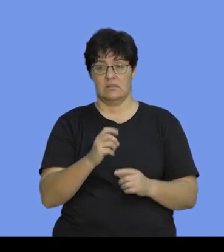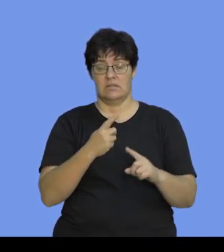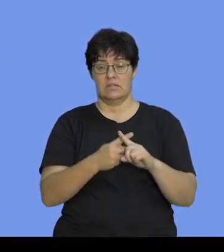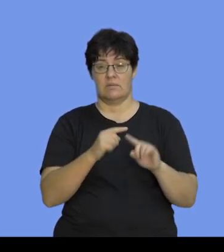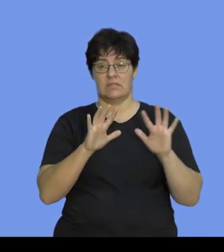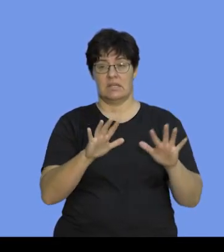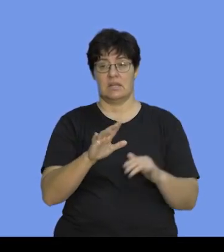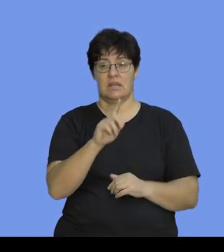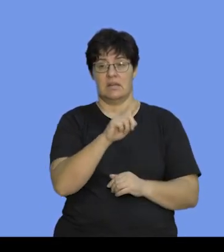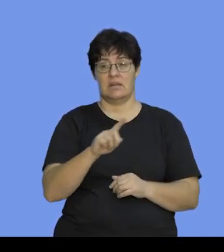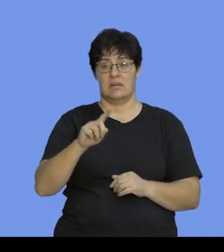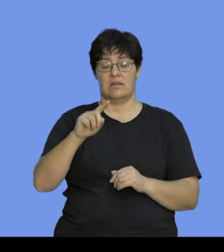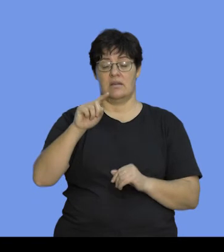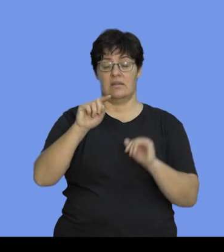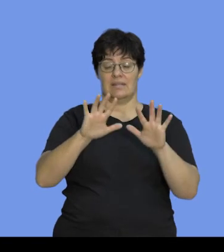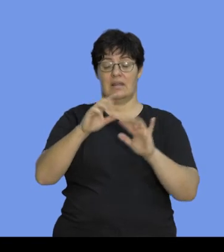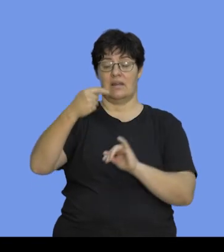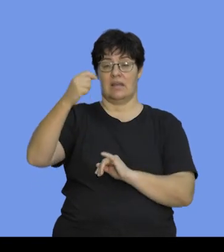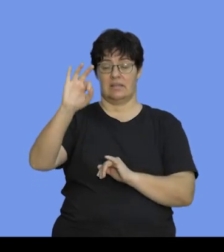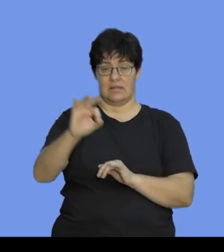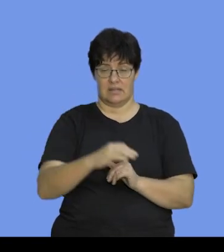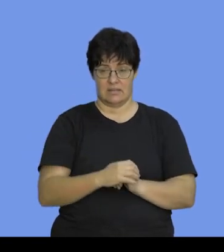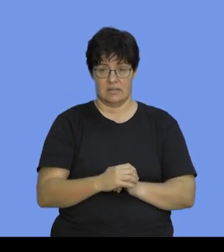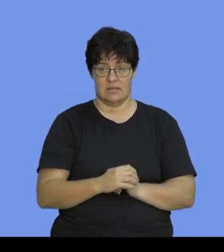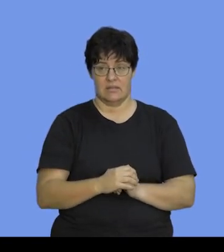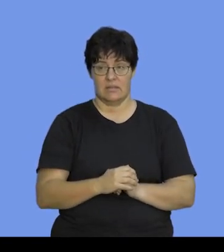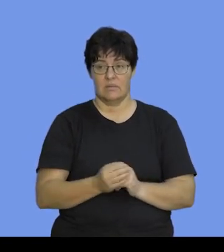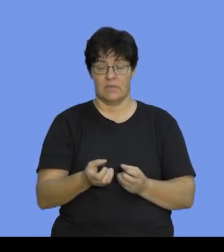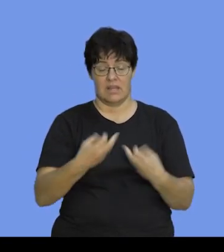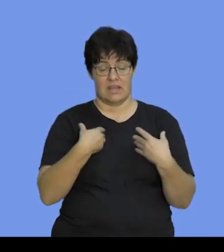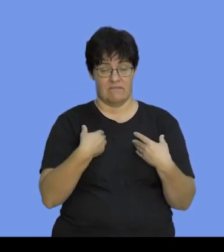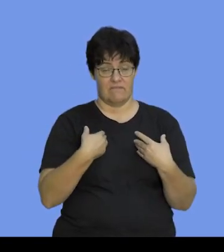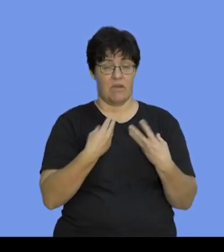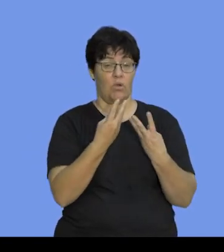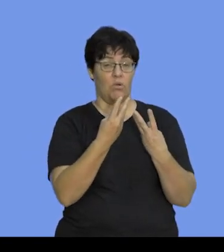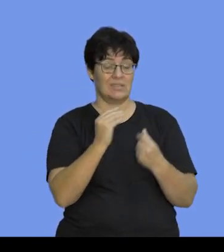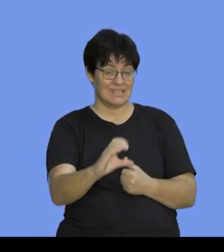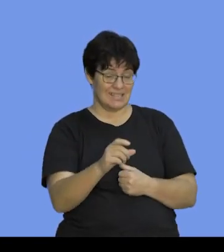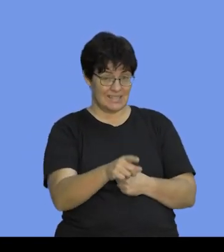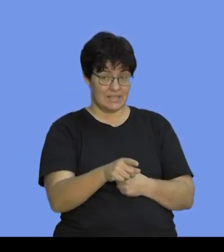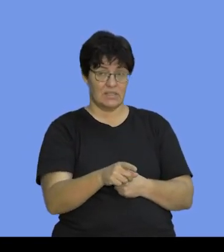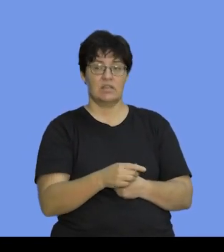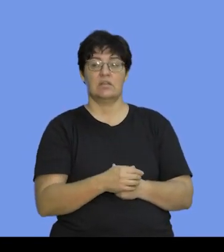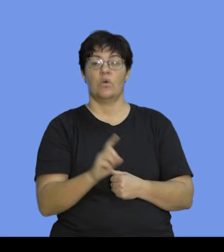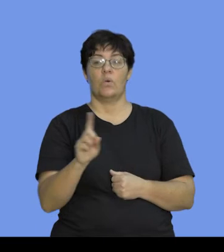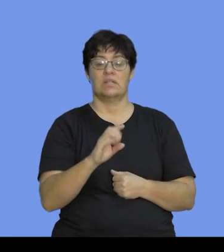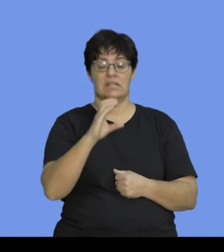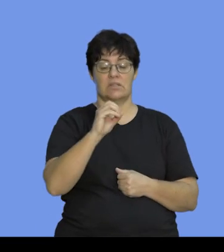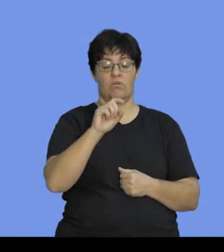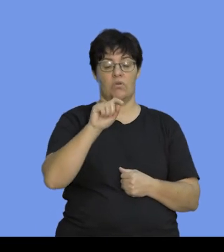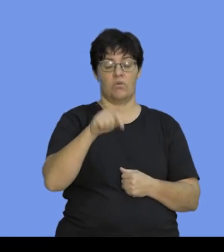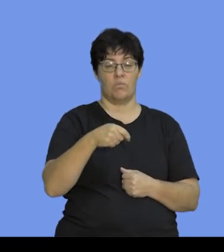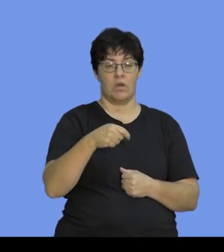times 10 exponent negative 3, right? So this will give us the concentration of the solution. So this solution is